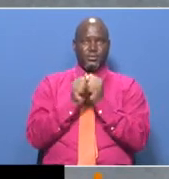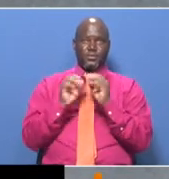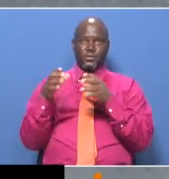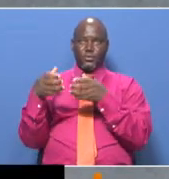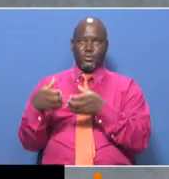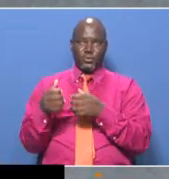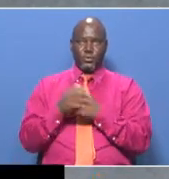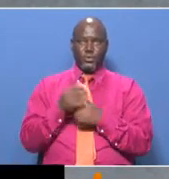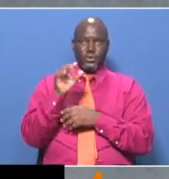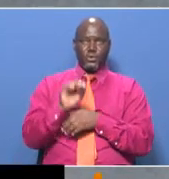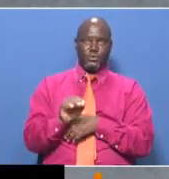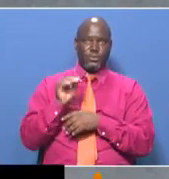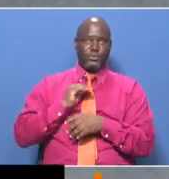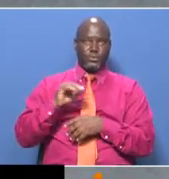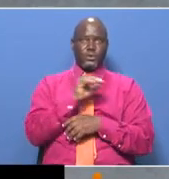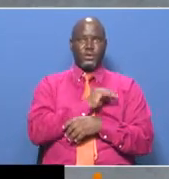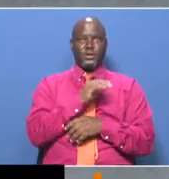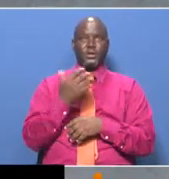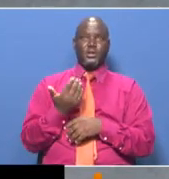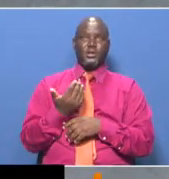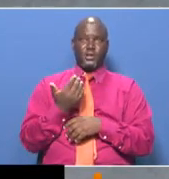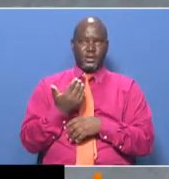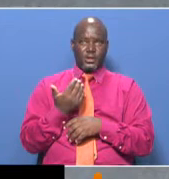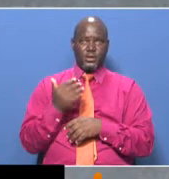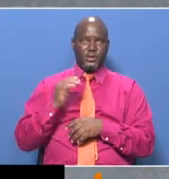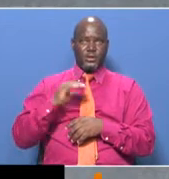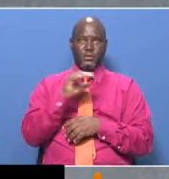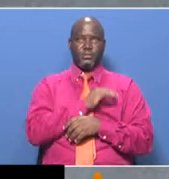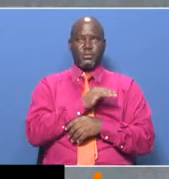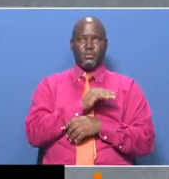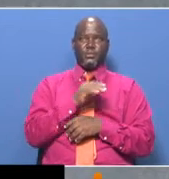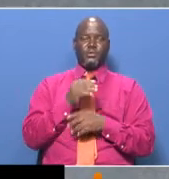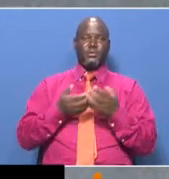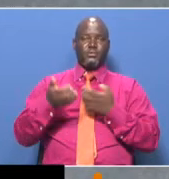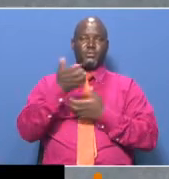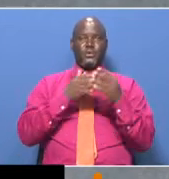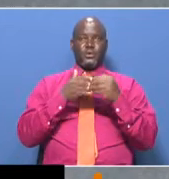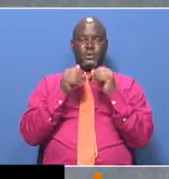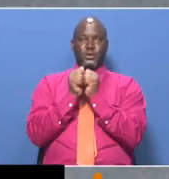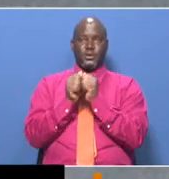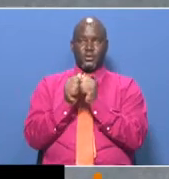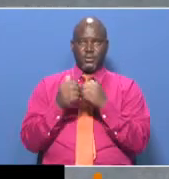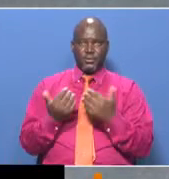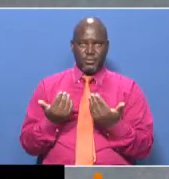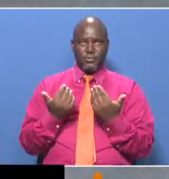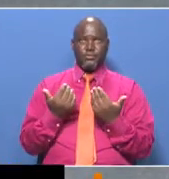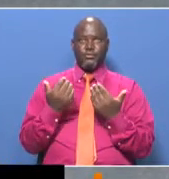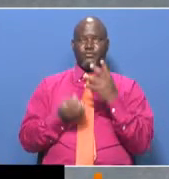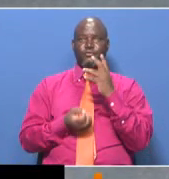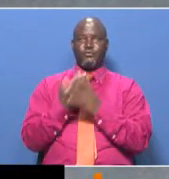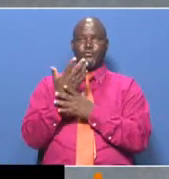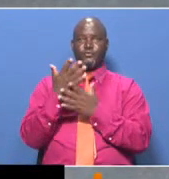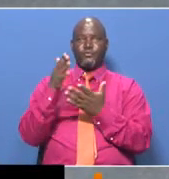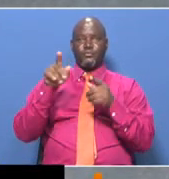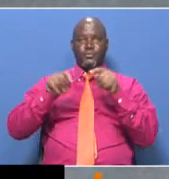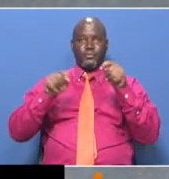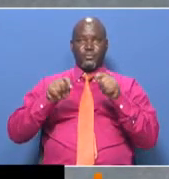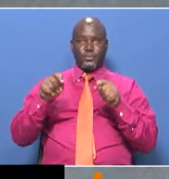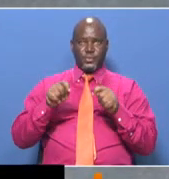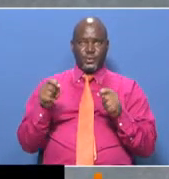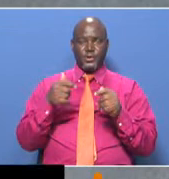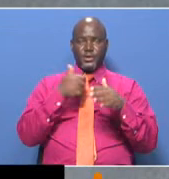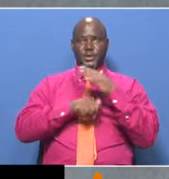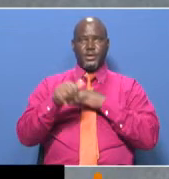Congress. So the formation of these trade unions led the government to forming a ministerial committee under